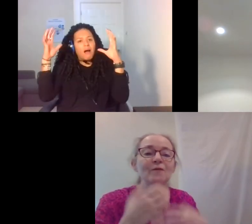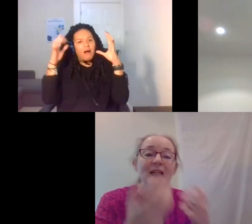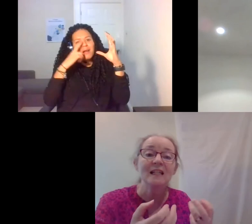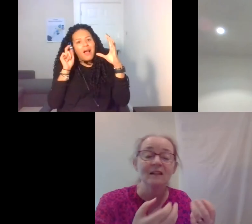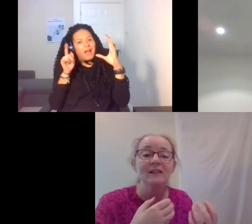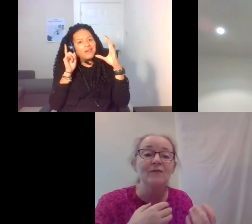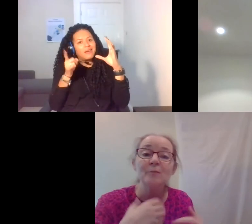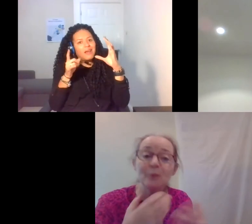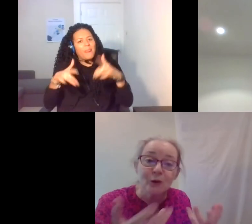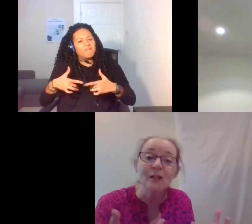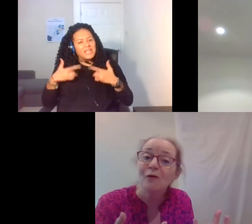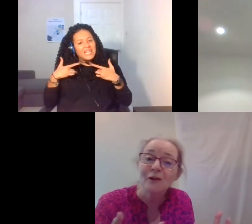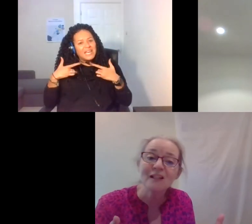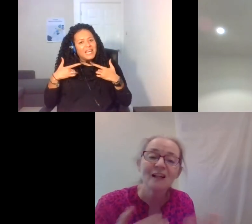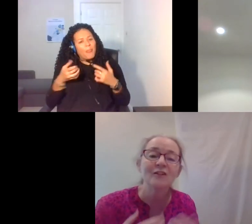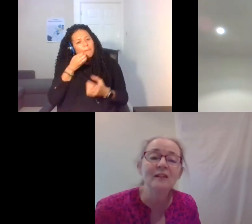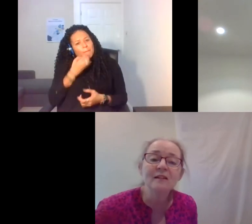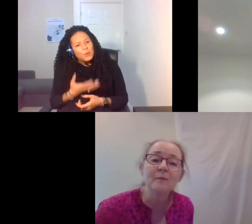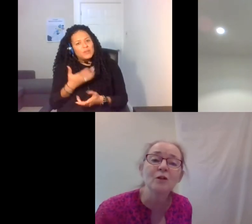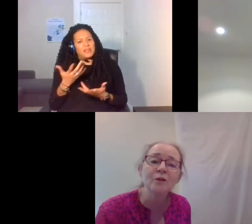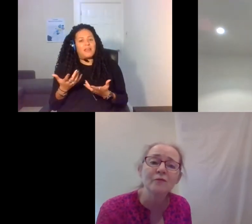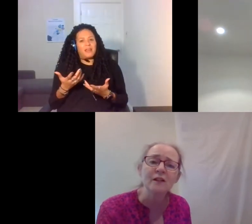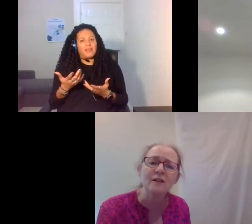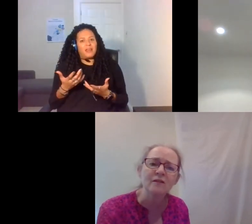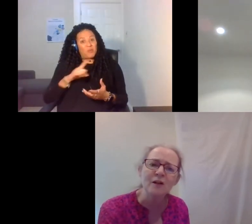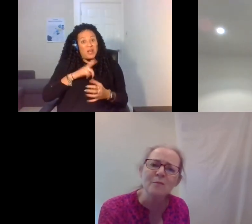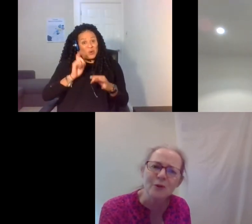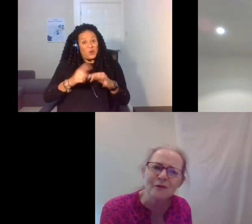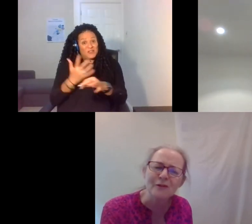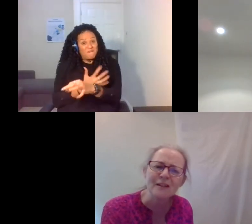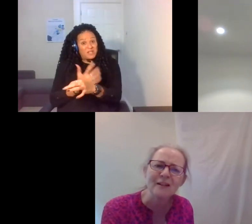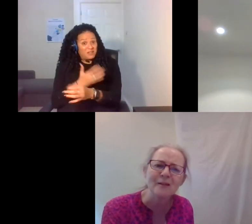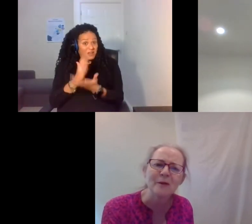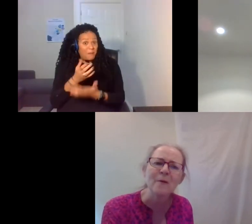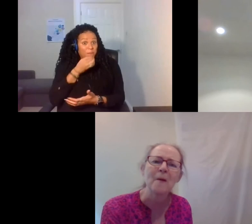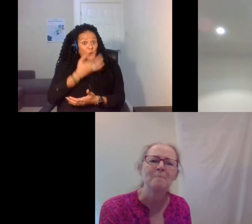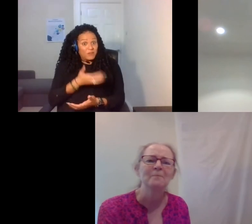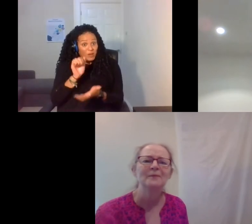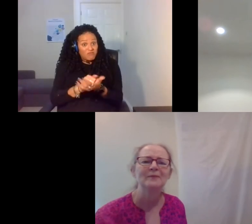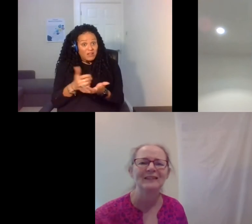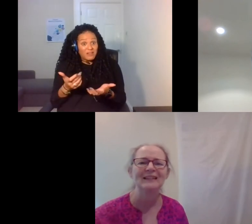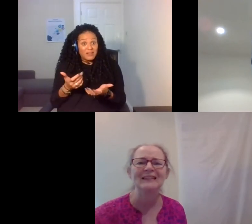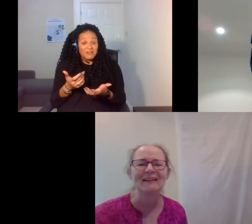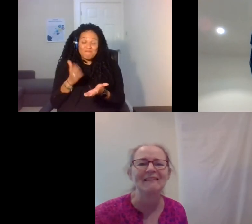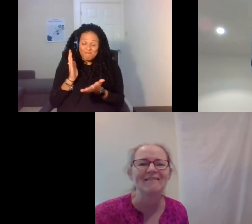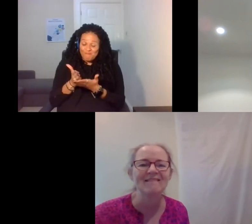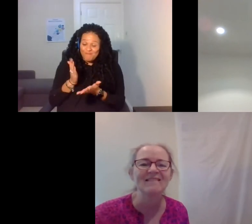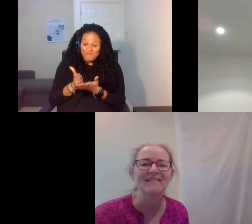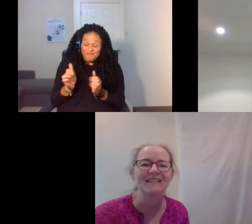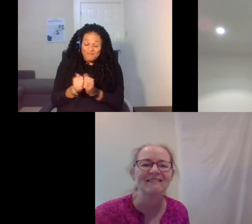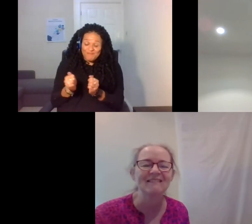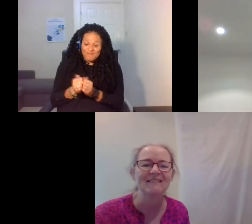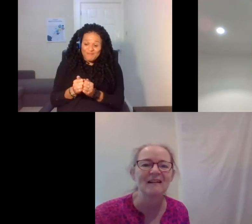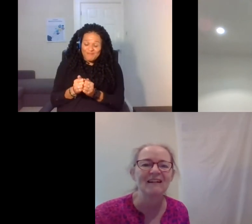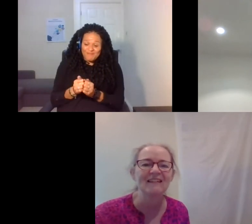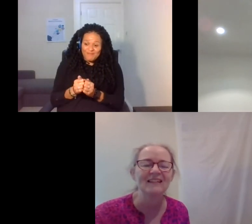the feelings and the beauty of it. Because it is, I mean, quantum physics is a very beautiful thing, isn't it, Isabelle? It is, actually.